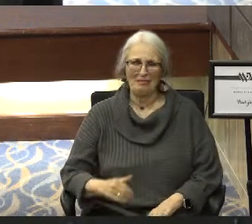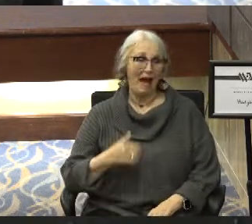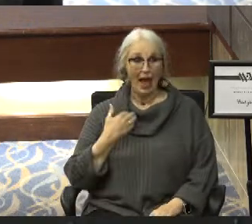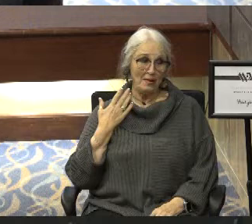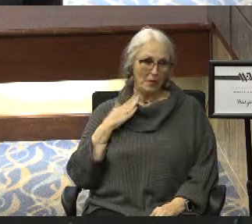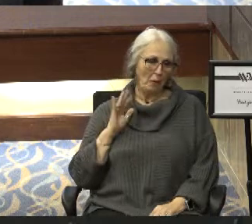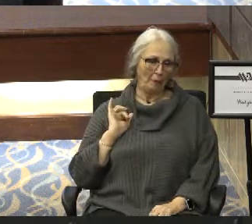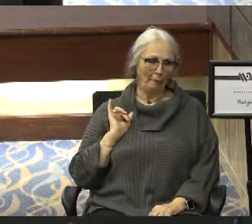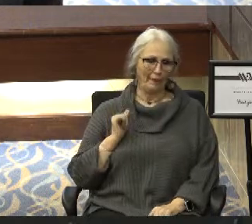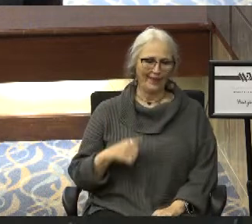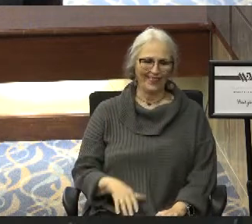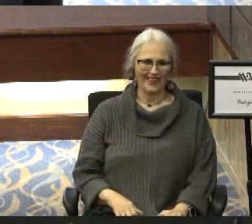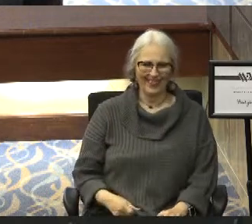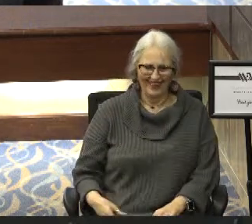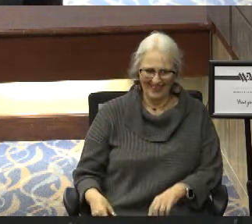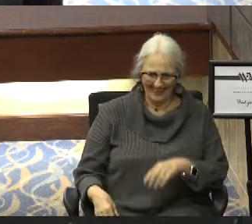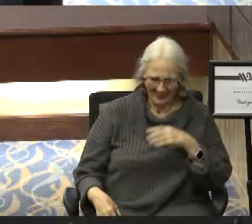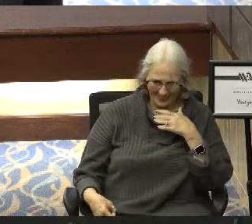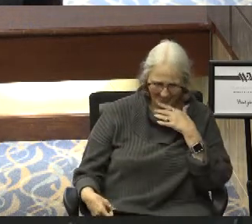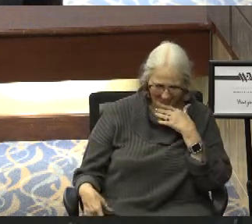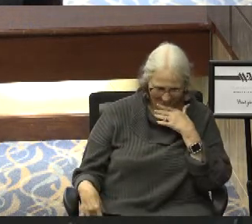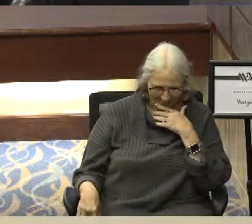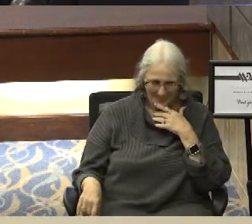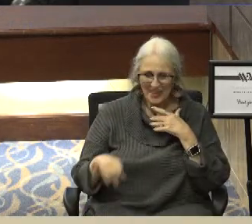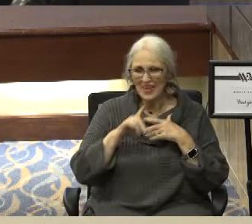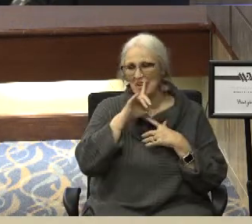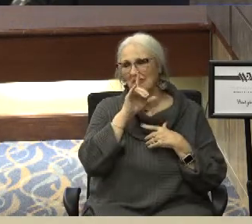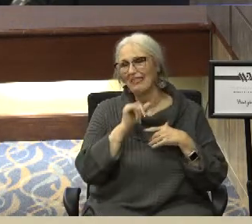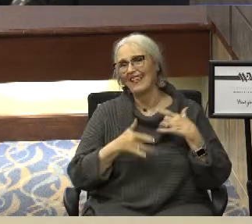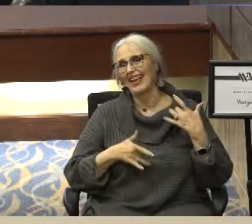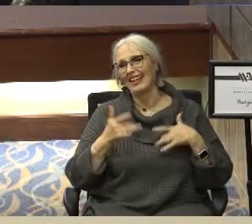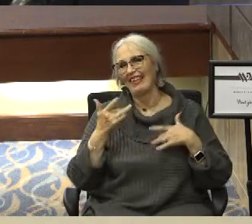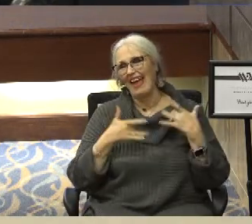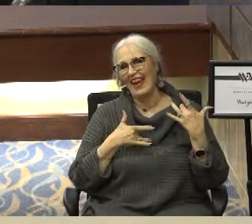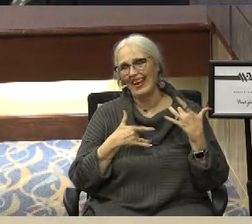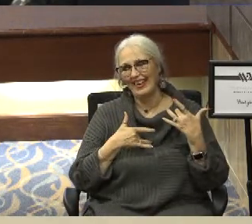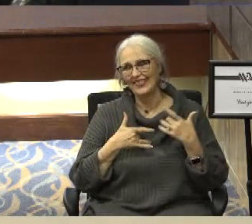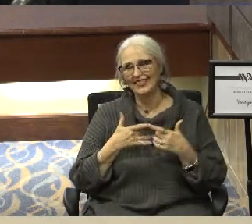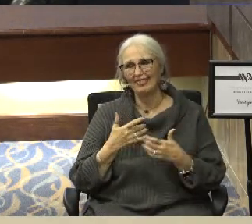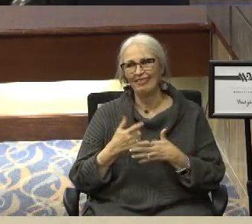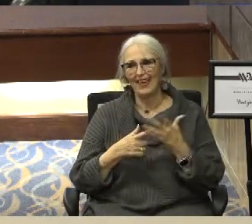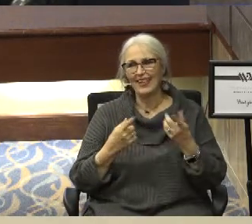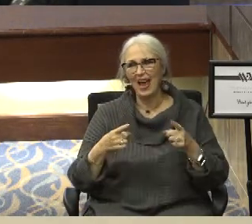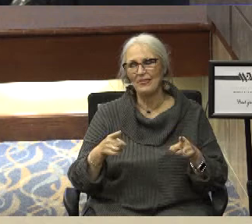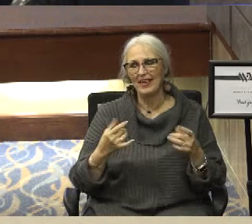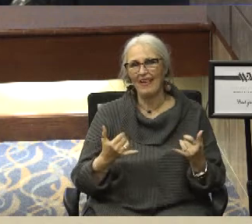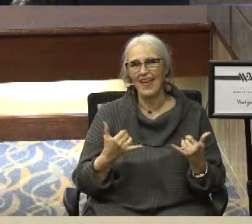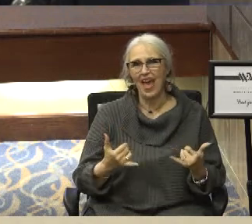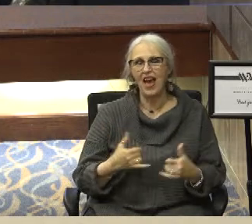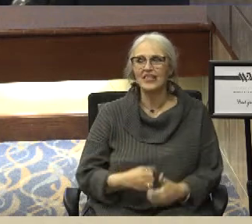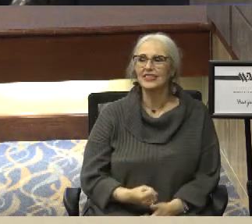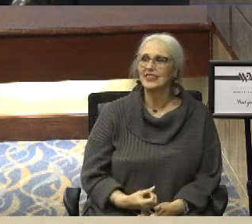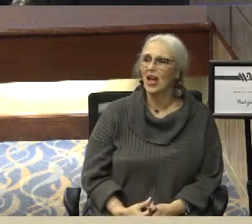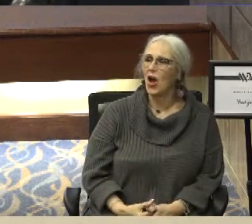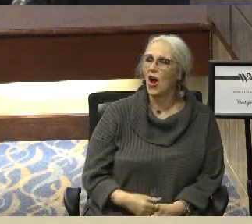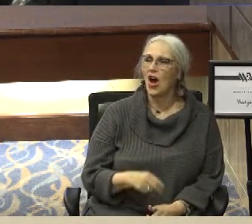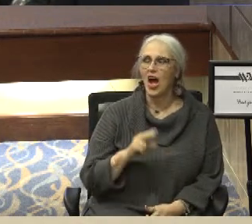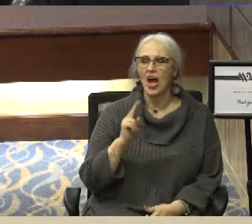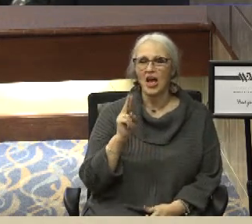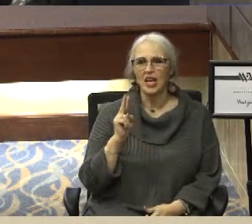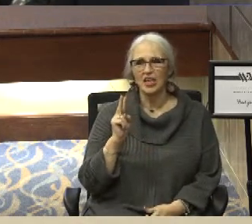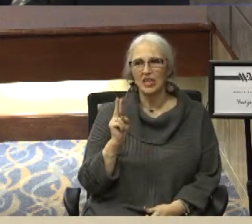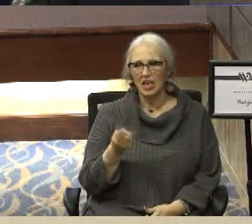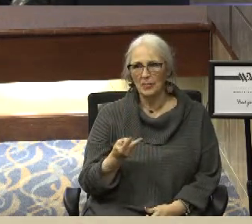want to start. This is really exciting stuff. A couple of quick comments on my